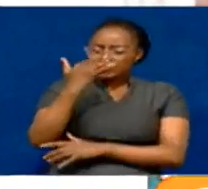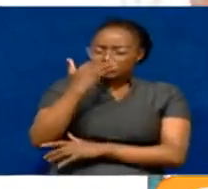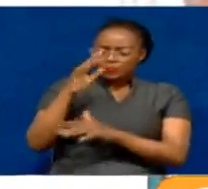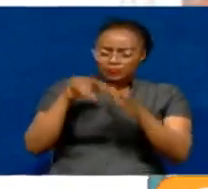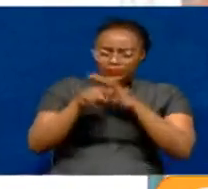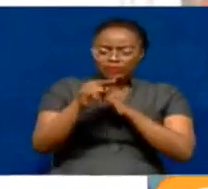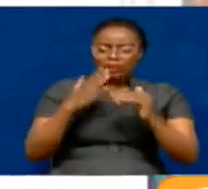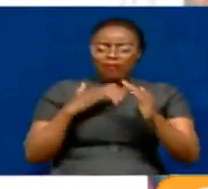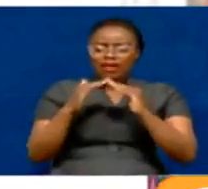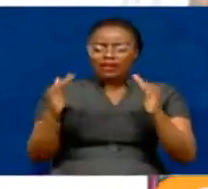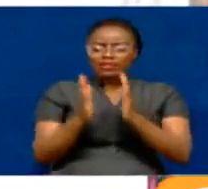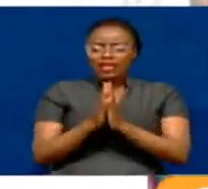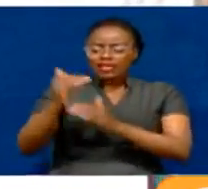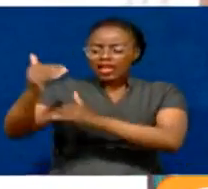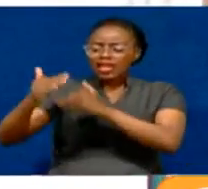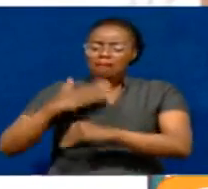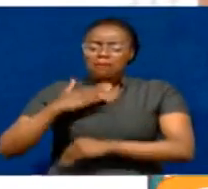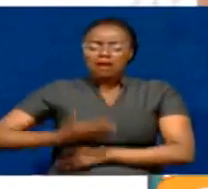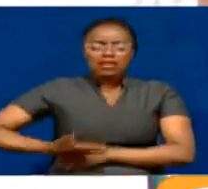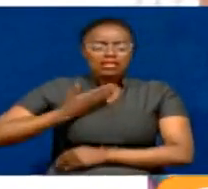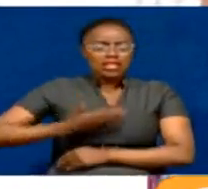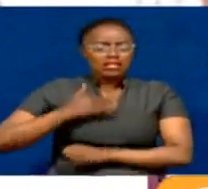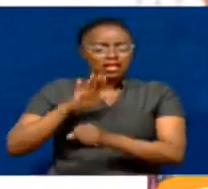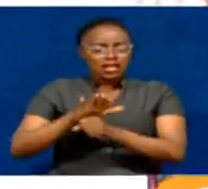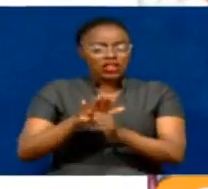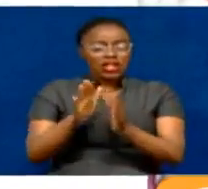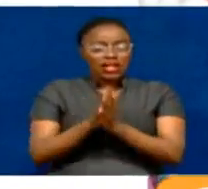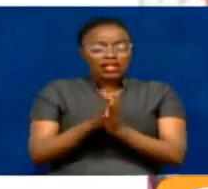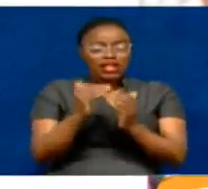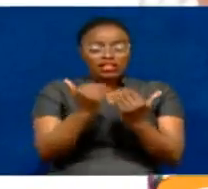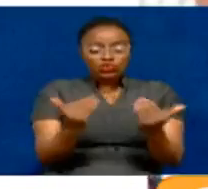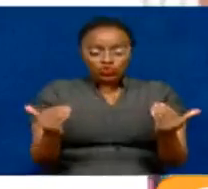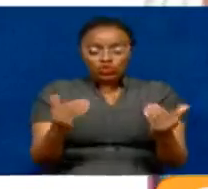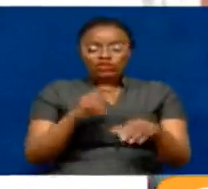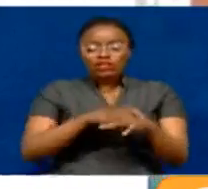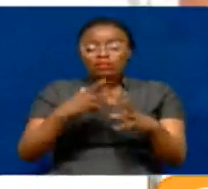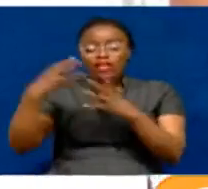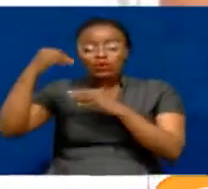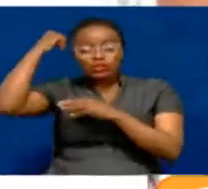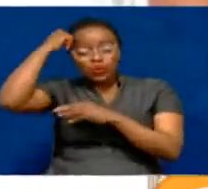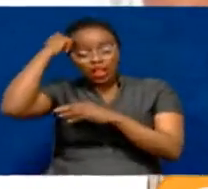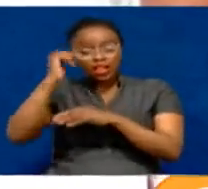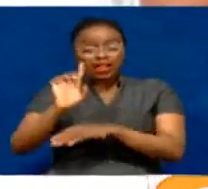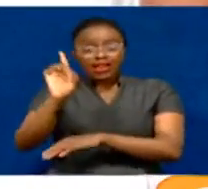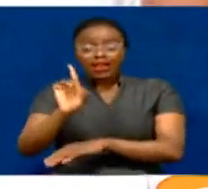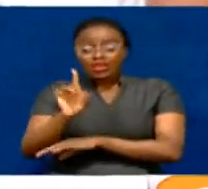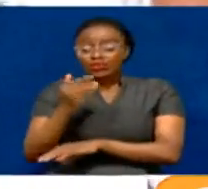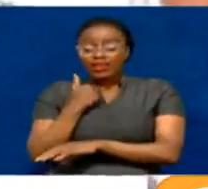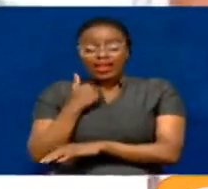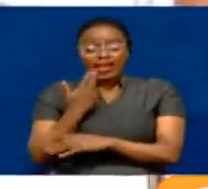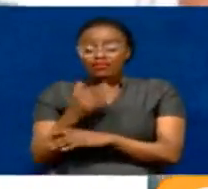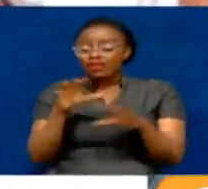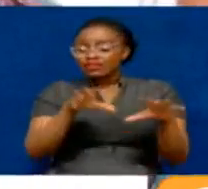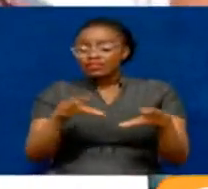ya nyumba yangu. Na majirani wanakasirika na watoto wadogo wakienda madrasa wanakanyaga. Jirani yangu wako